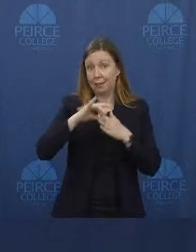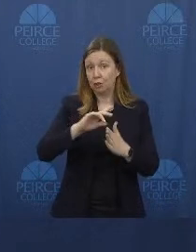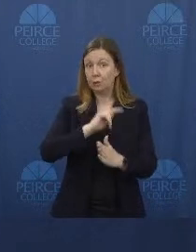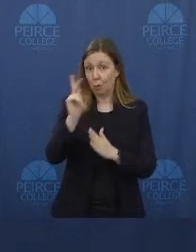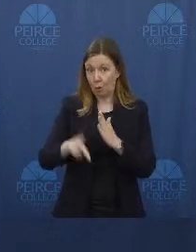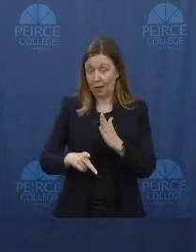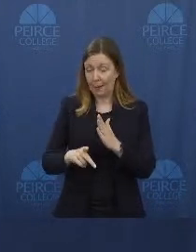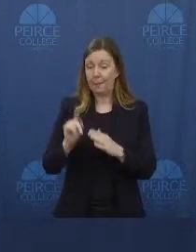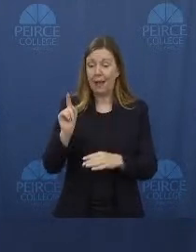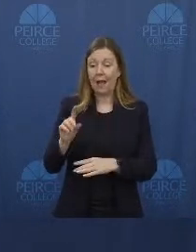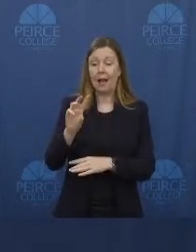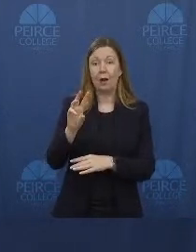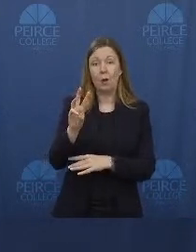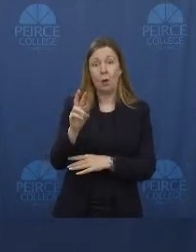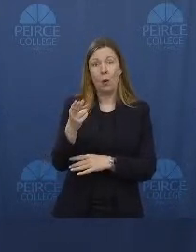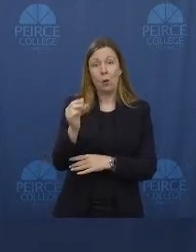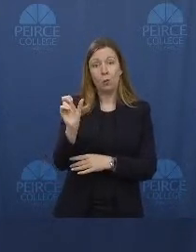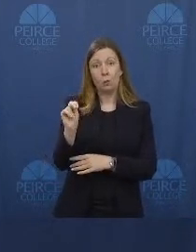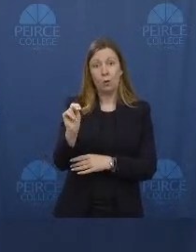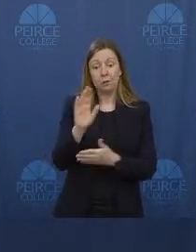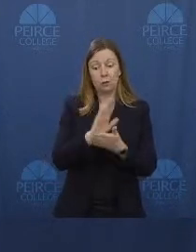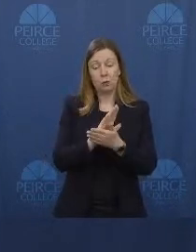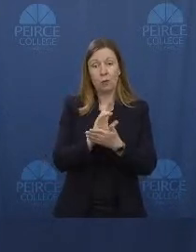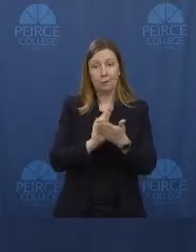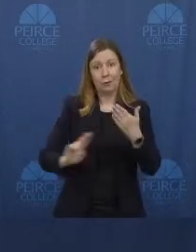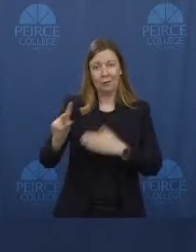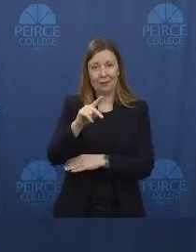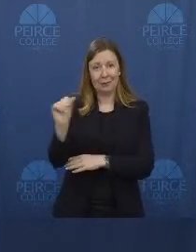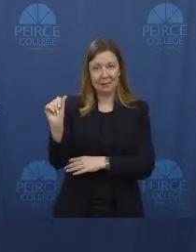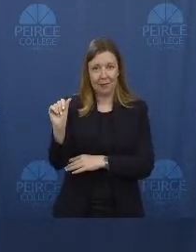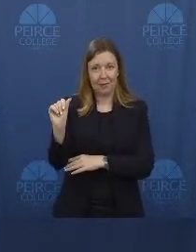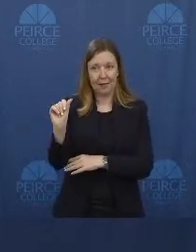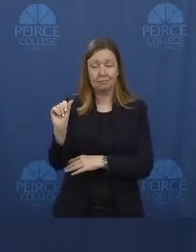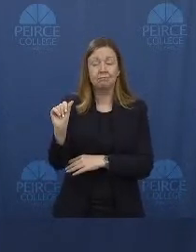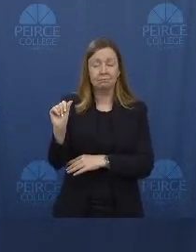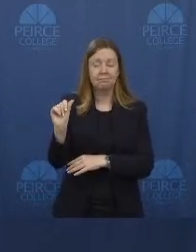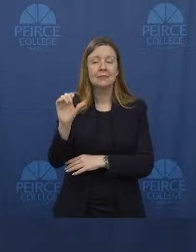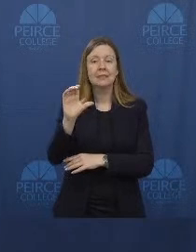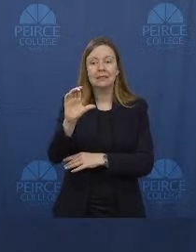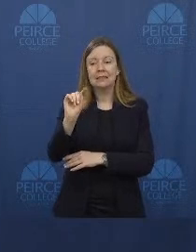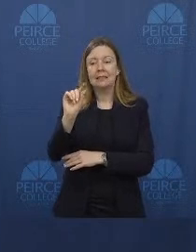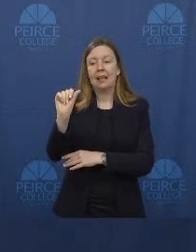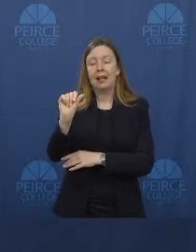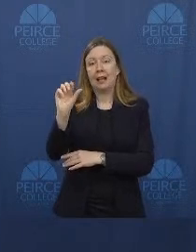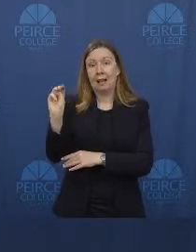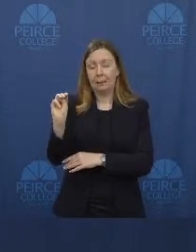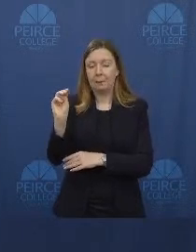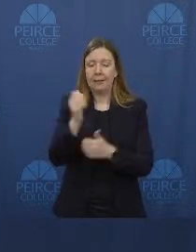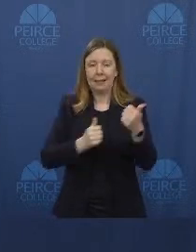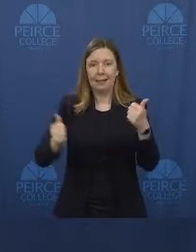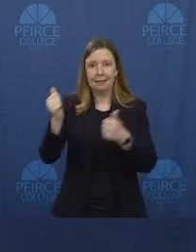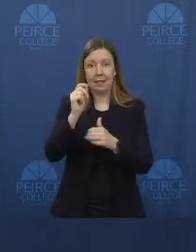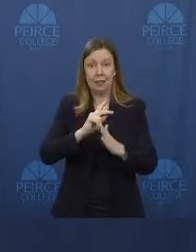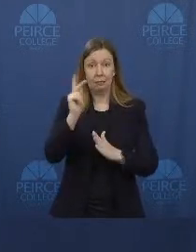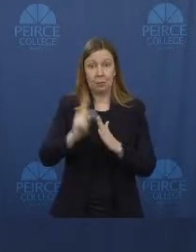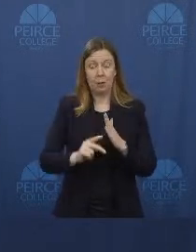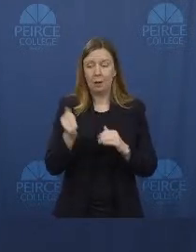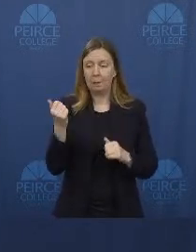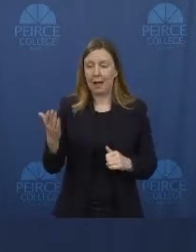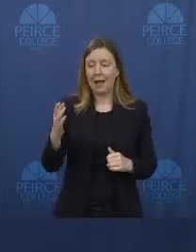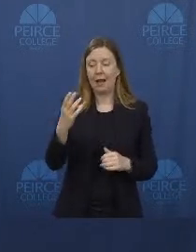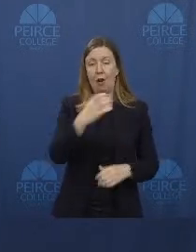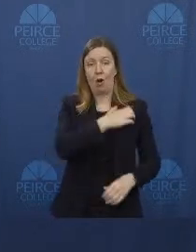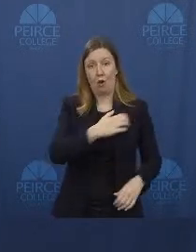Program at the Wharton School of the University of Pennsylvania, and the CTAM Executive Program at